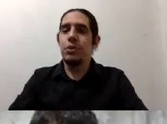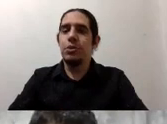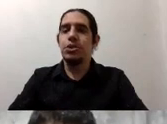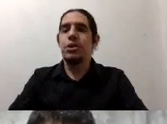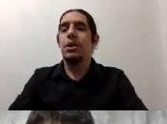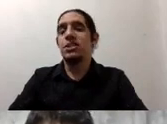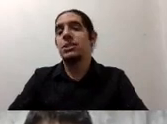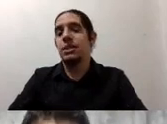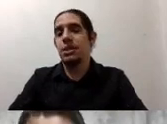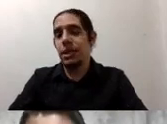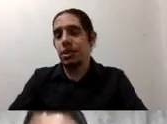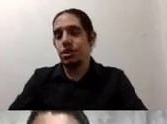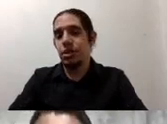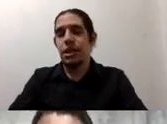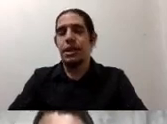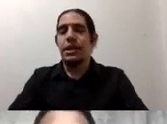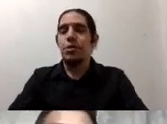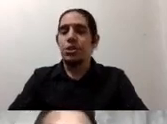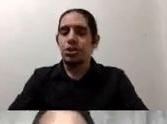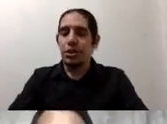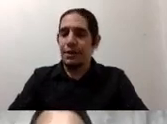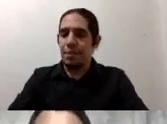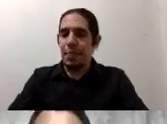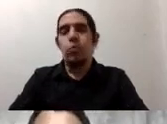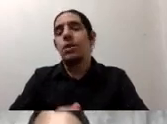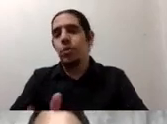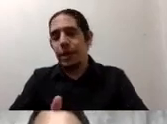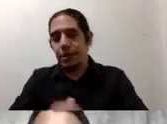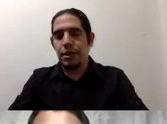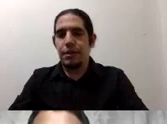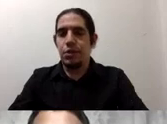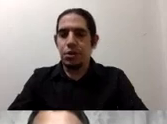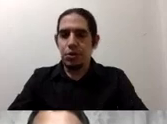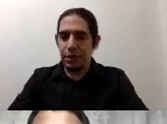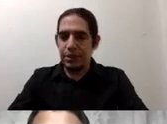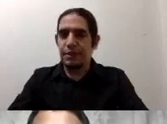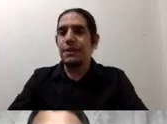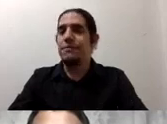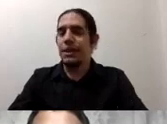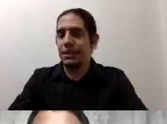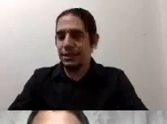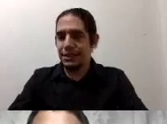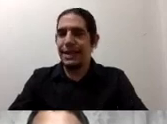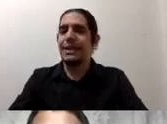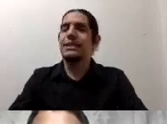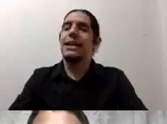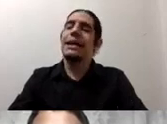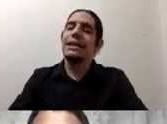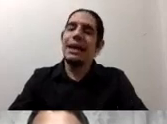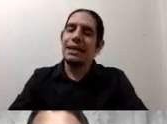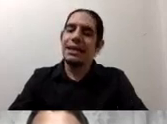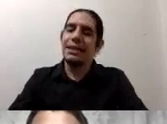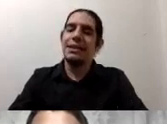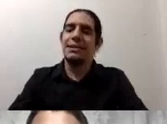wanted to focus on non-standard English, in which, well, where Nordquist defines as